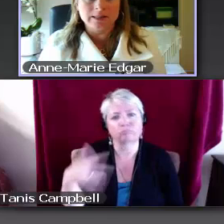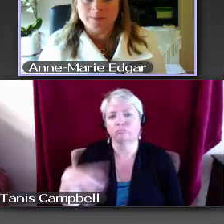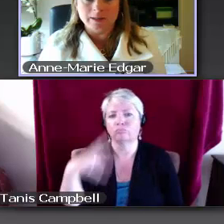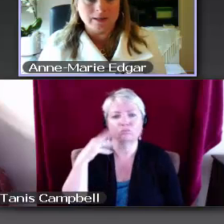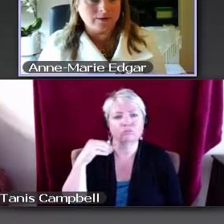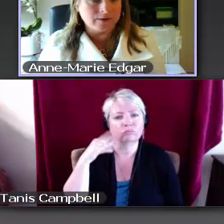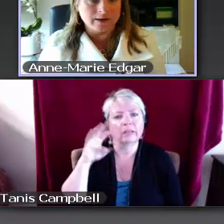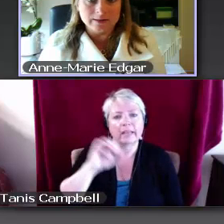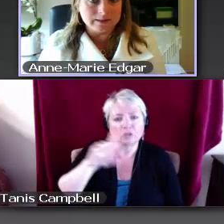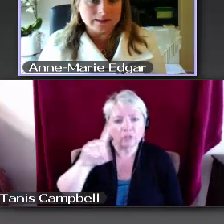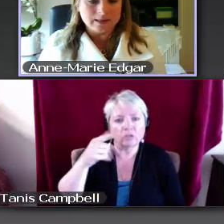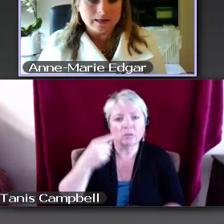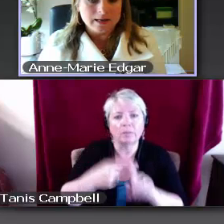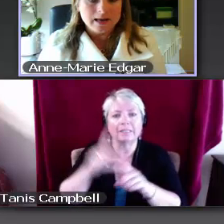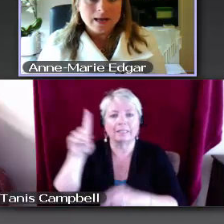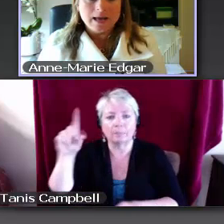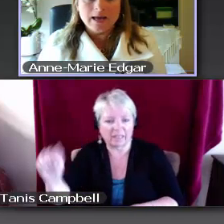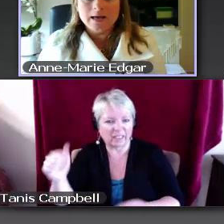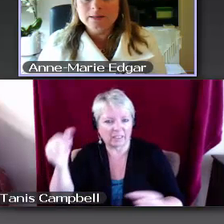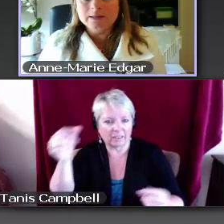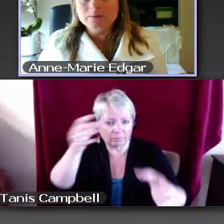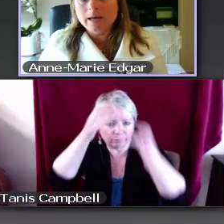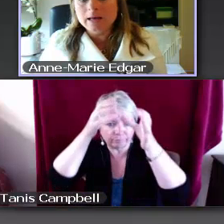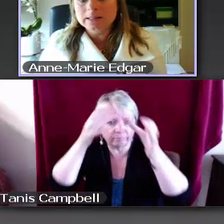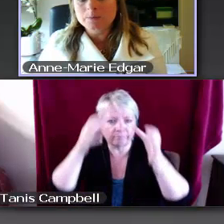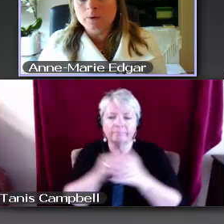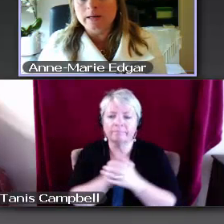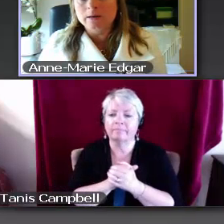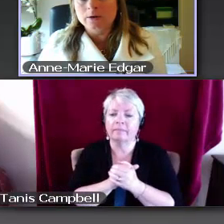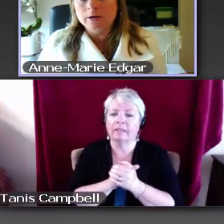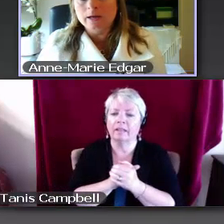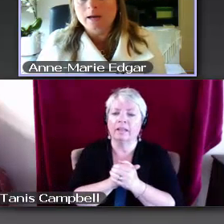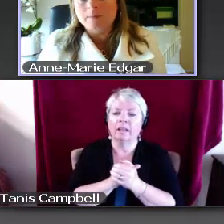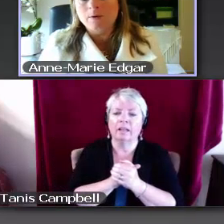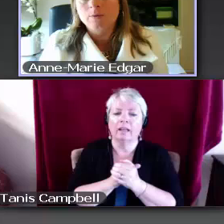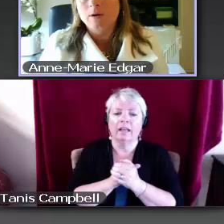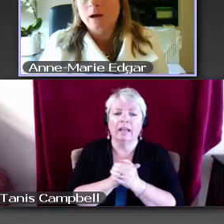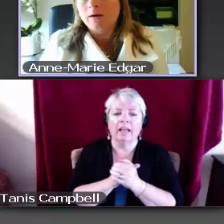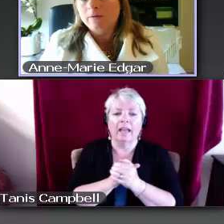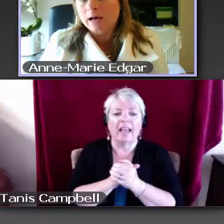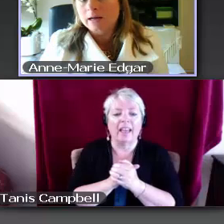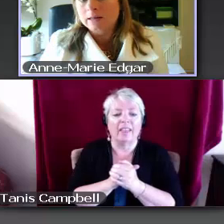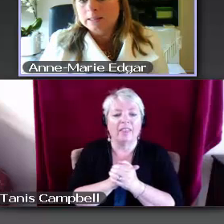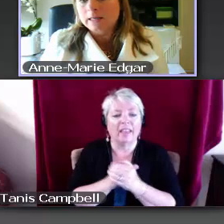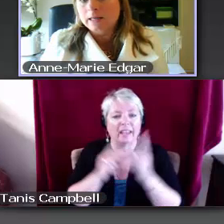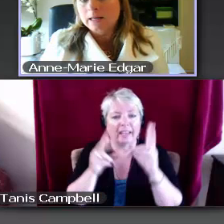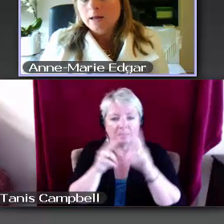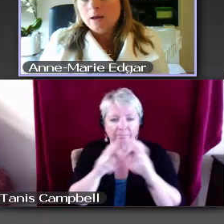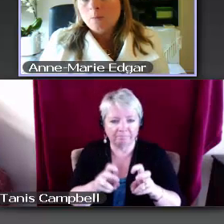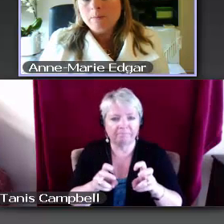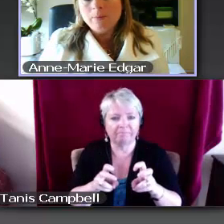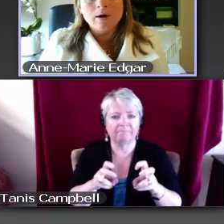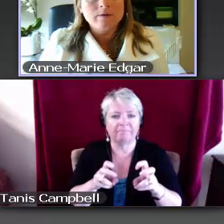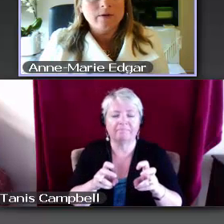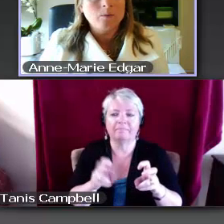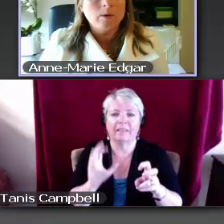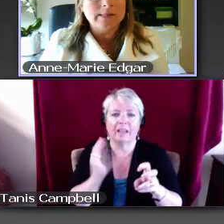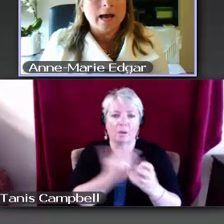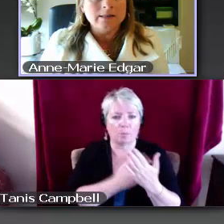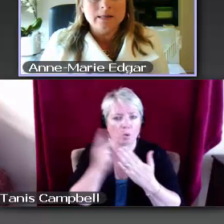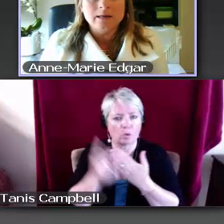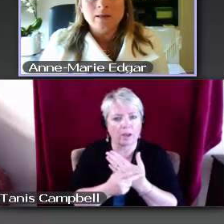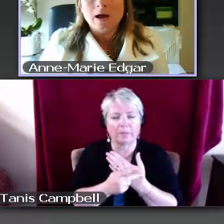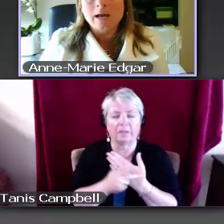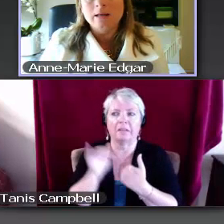education and disability fields. And we had some great learning come out of that study. One part of it